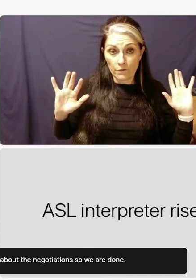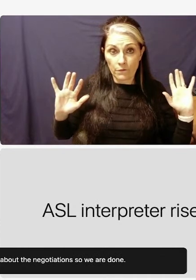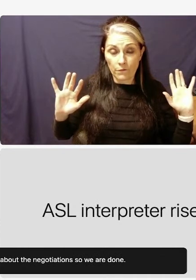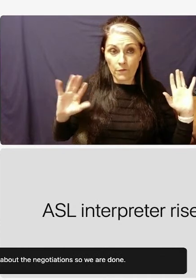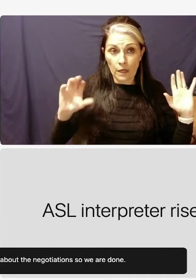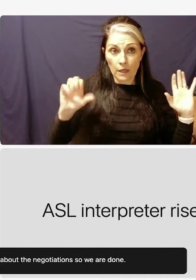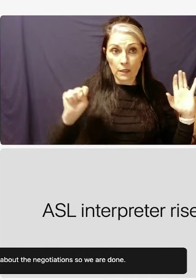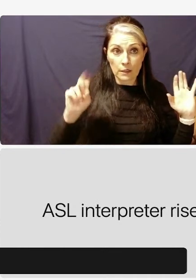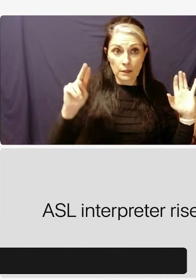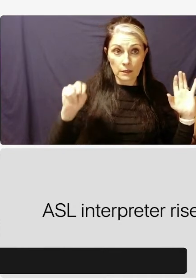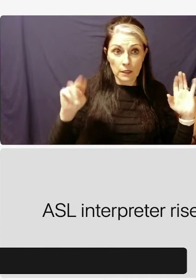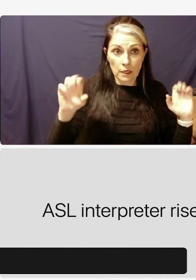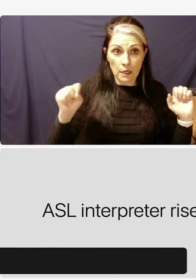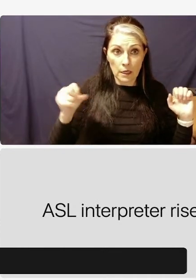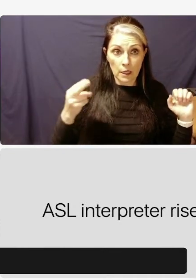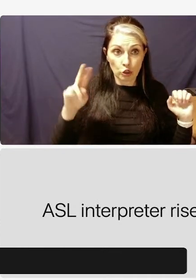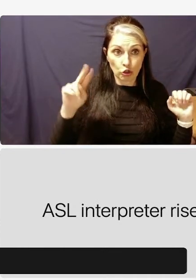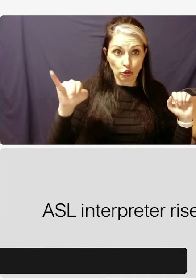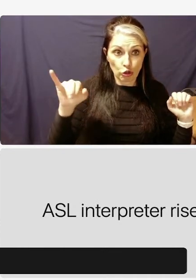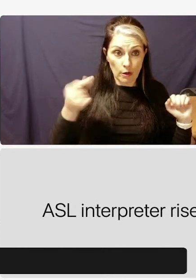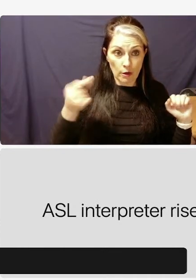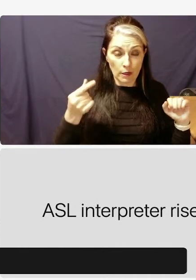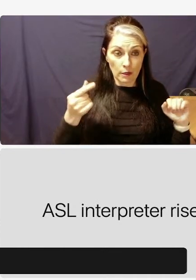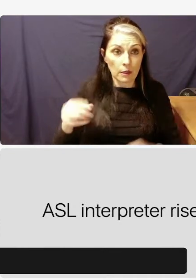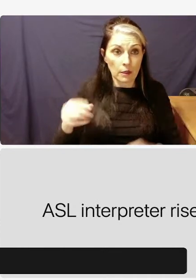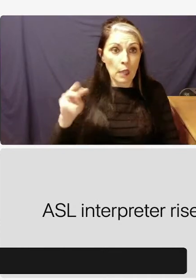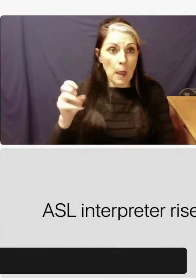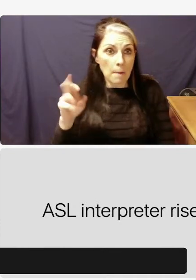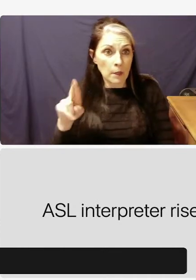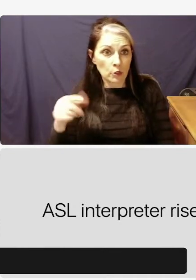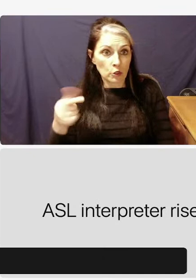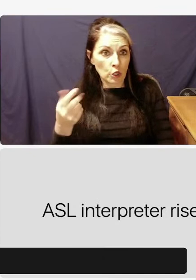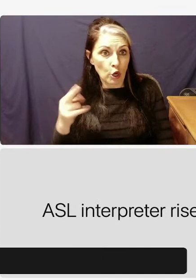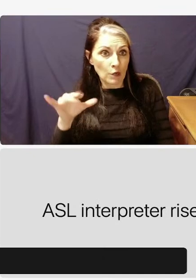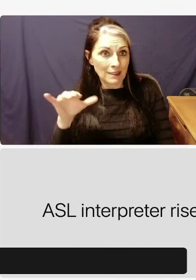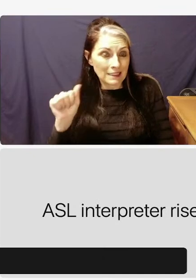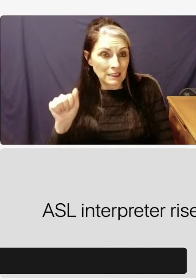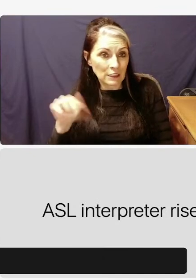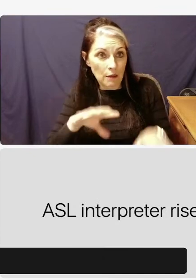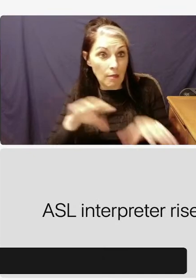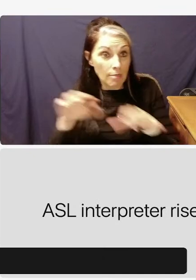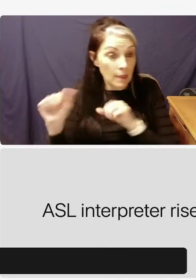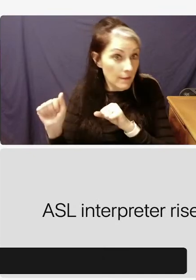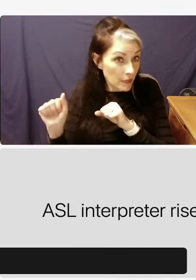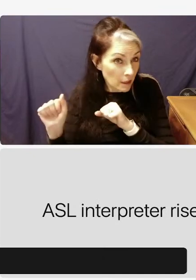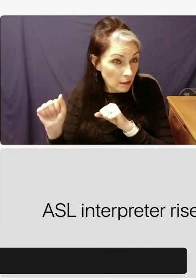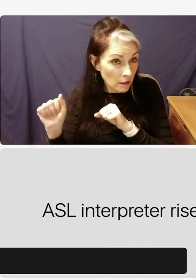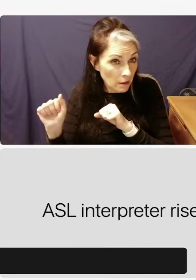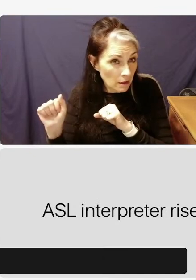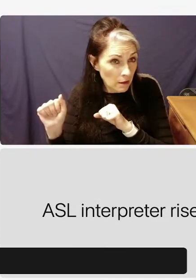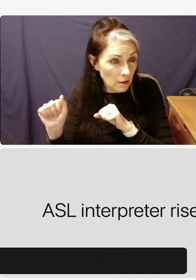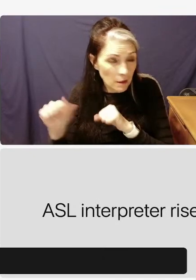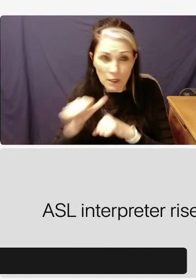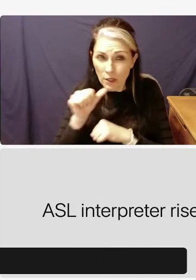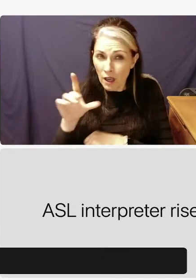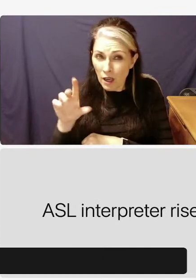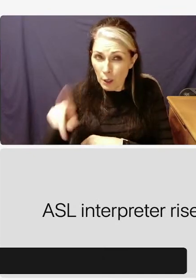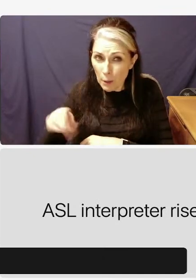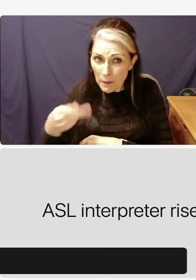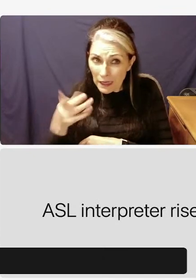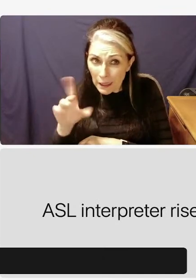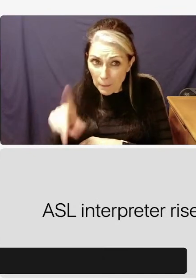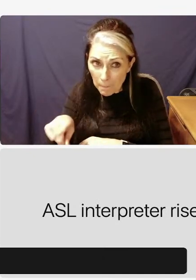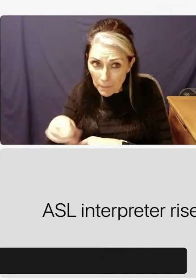sunshining mr garcia is leaving mr a doctor not doctor yet